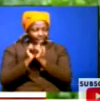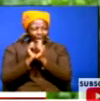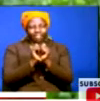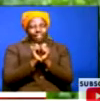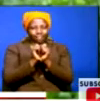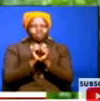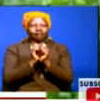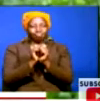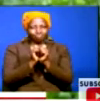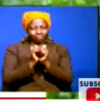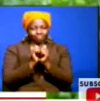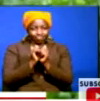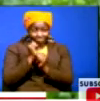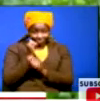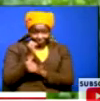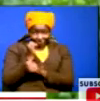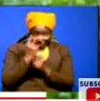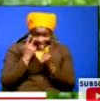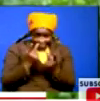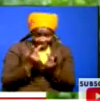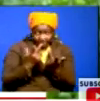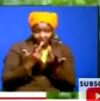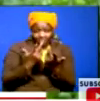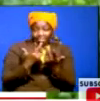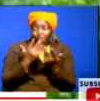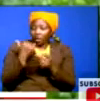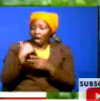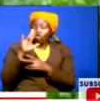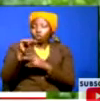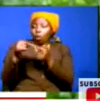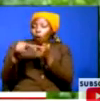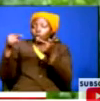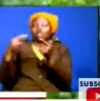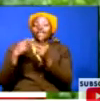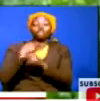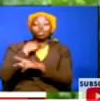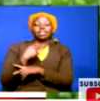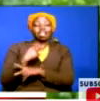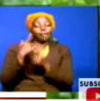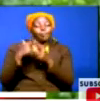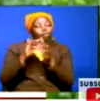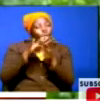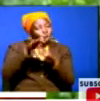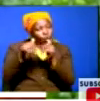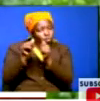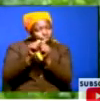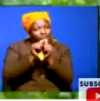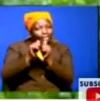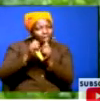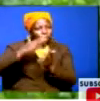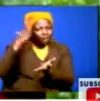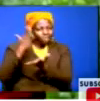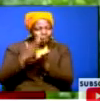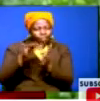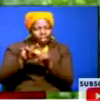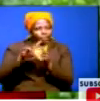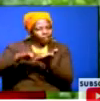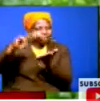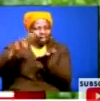you know, no dissenting voice, unanimously affirmed and validated the